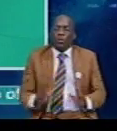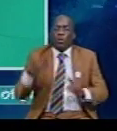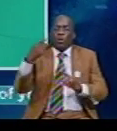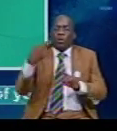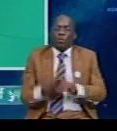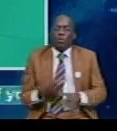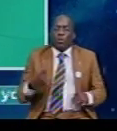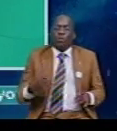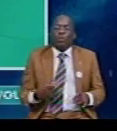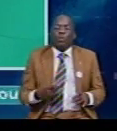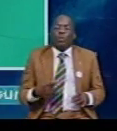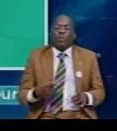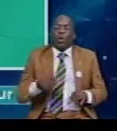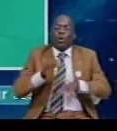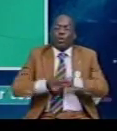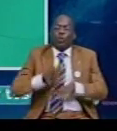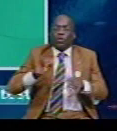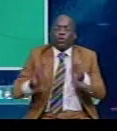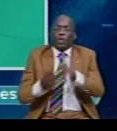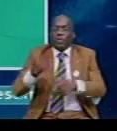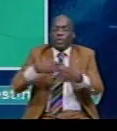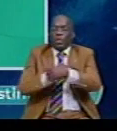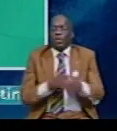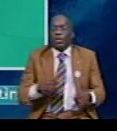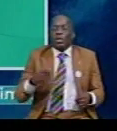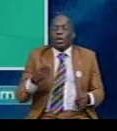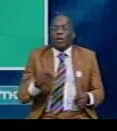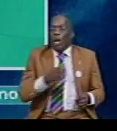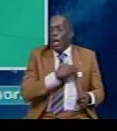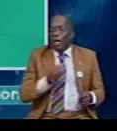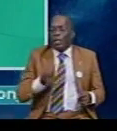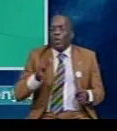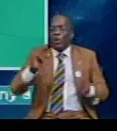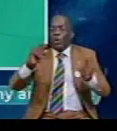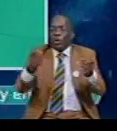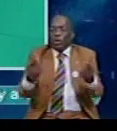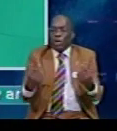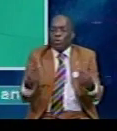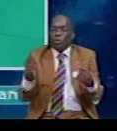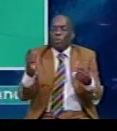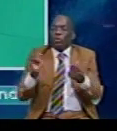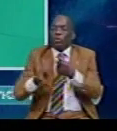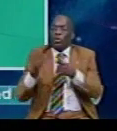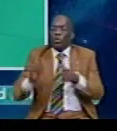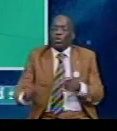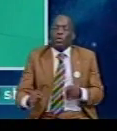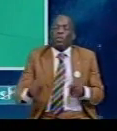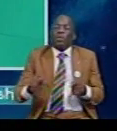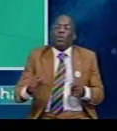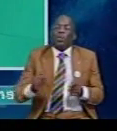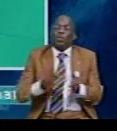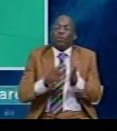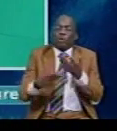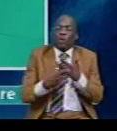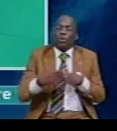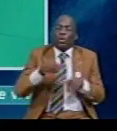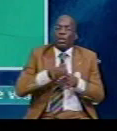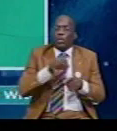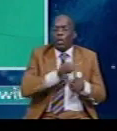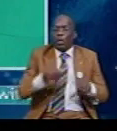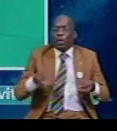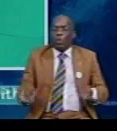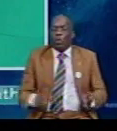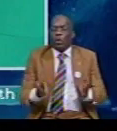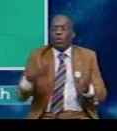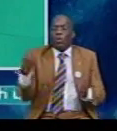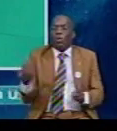birthday. I didn't visit a club or restaurant. I decided to visit the crusade in a way only God knows. And I gave my